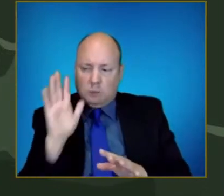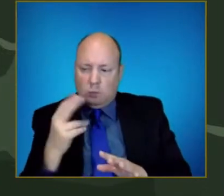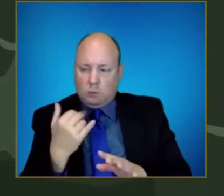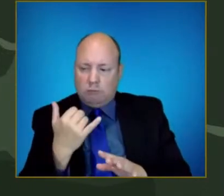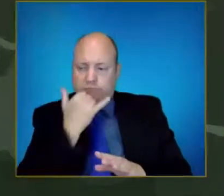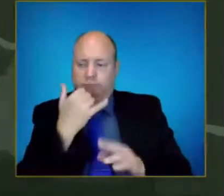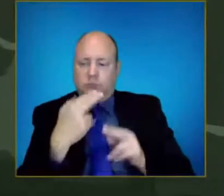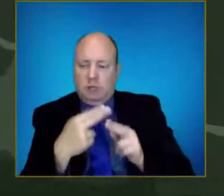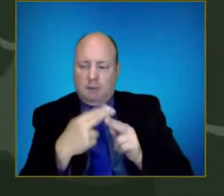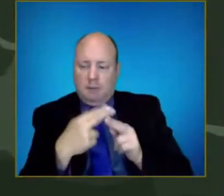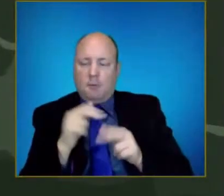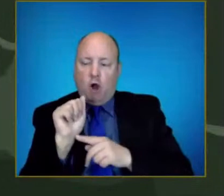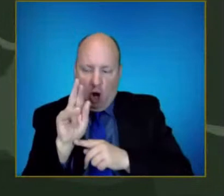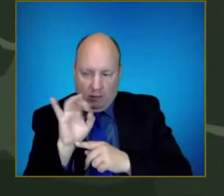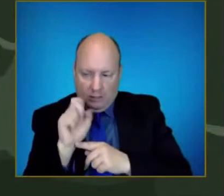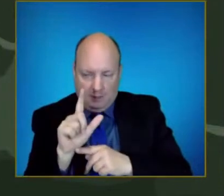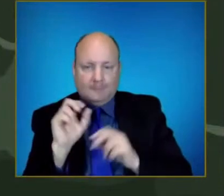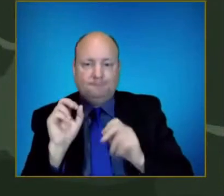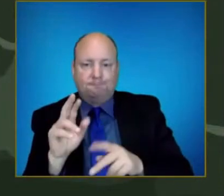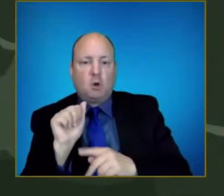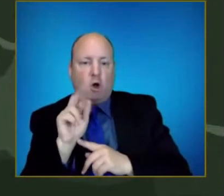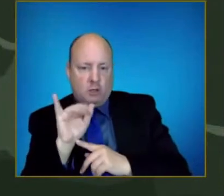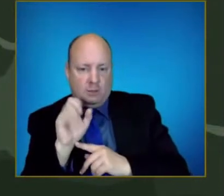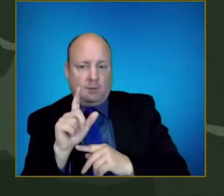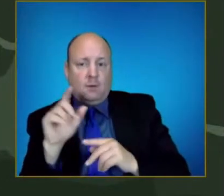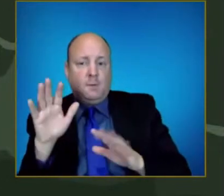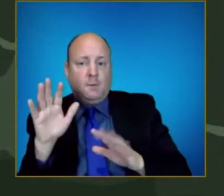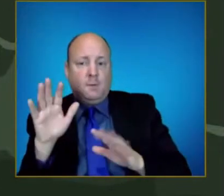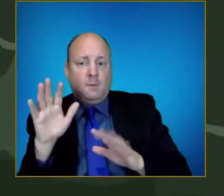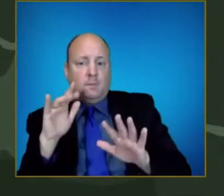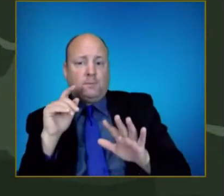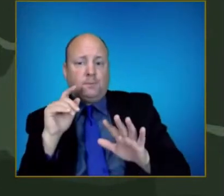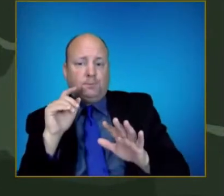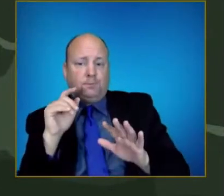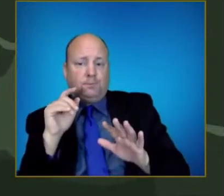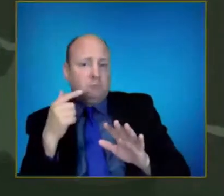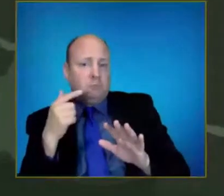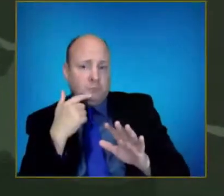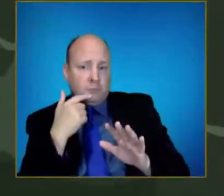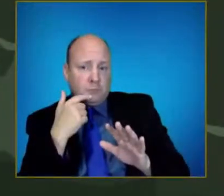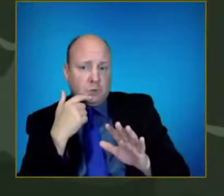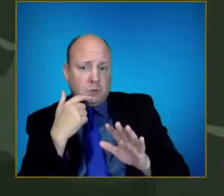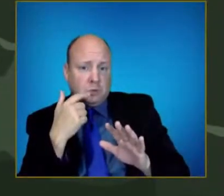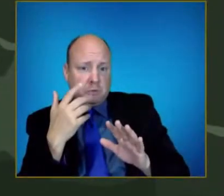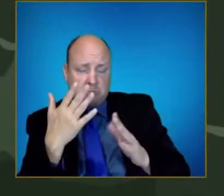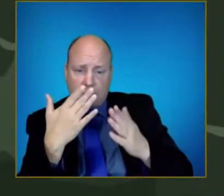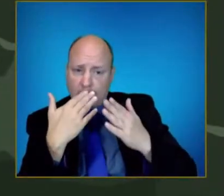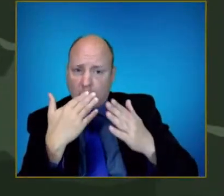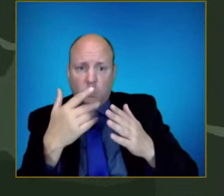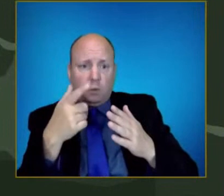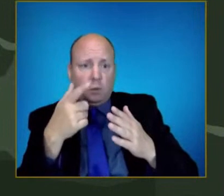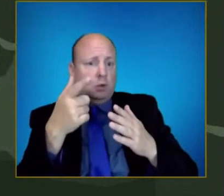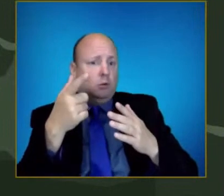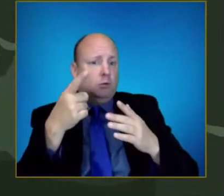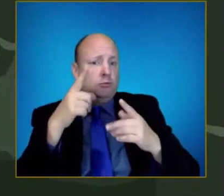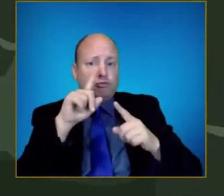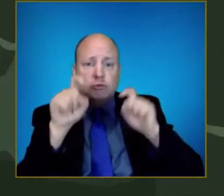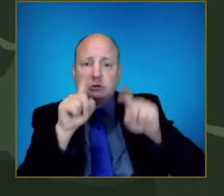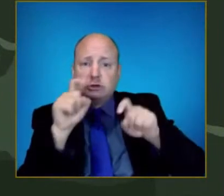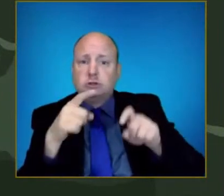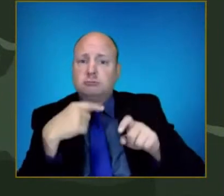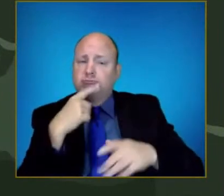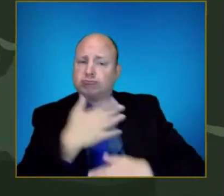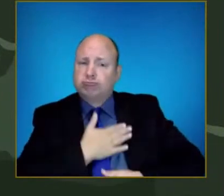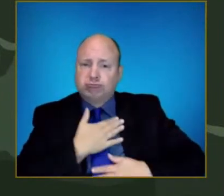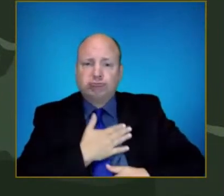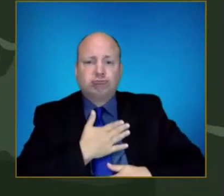everybody for, you know, answering questions and being here today and answering our questions. So my question is, you know, we